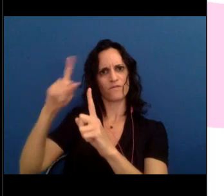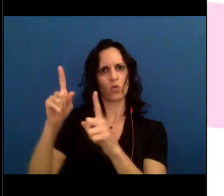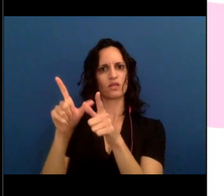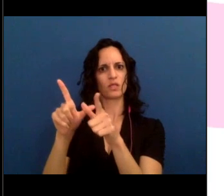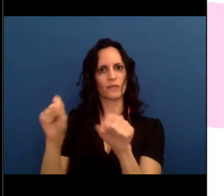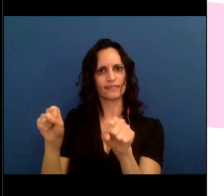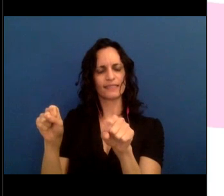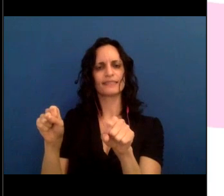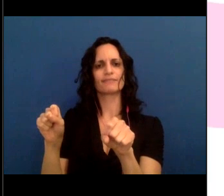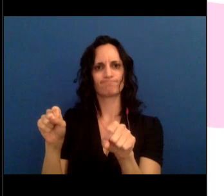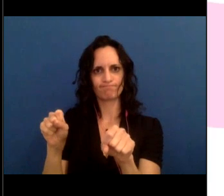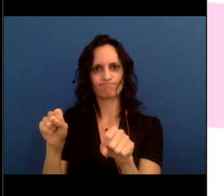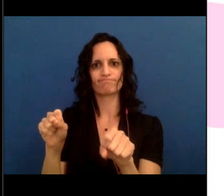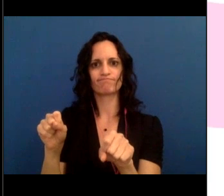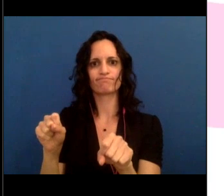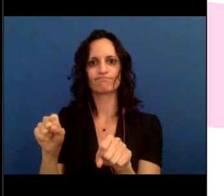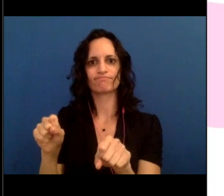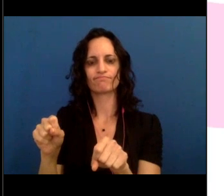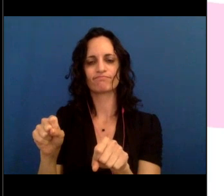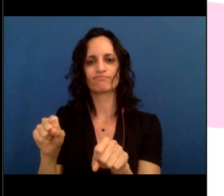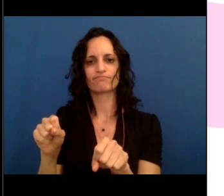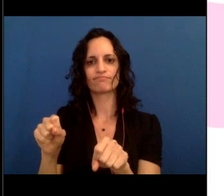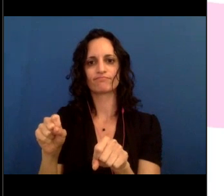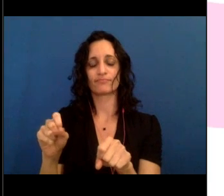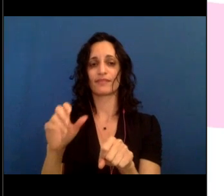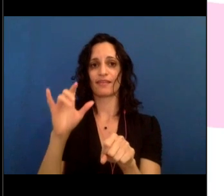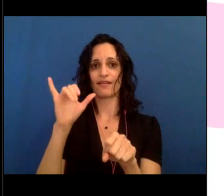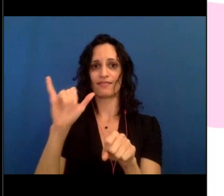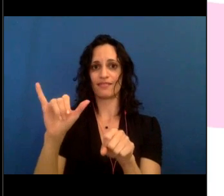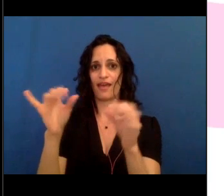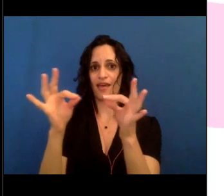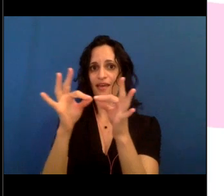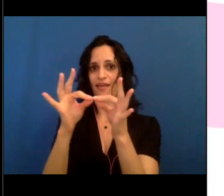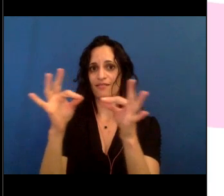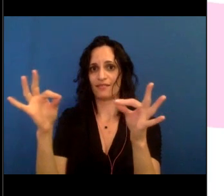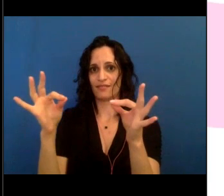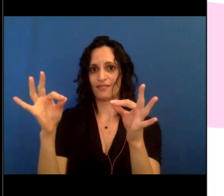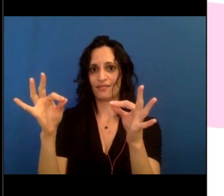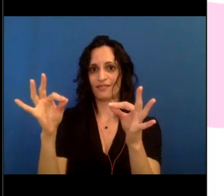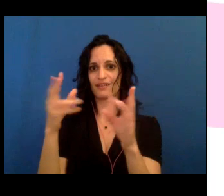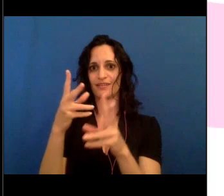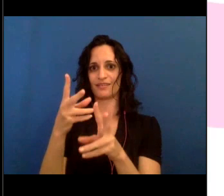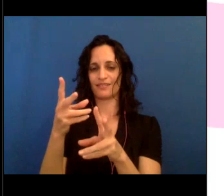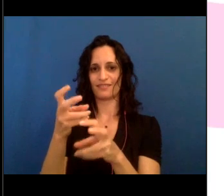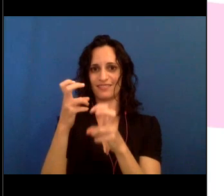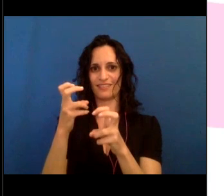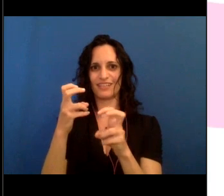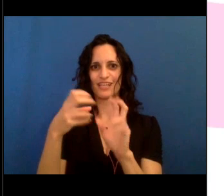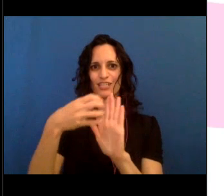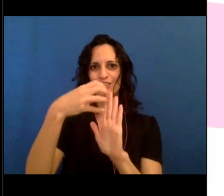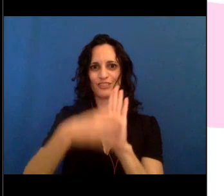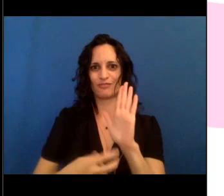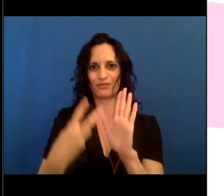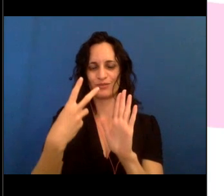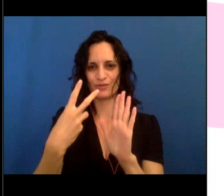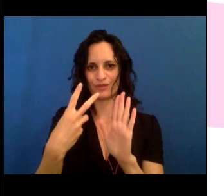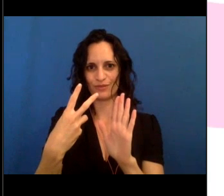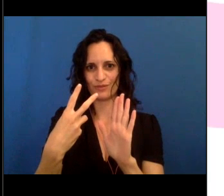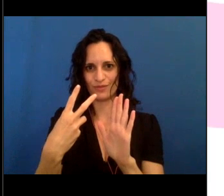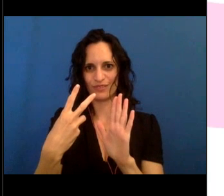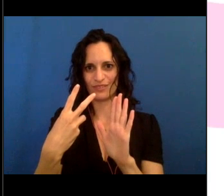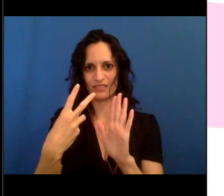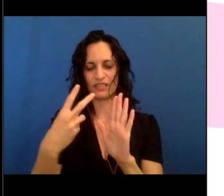And I'm drawing this part of the title specifically from a general course in linguistics, chapter 2, which is titled The Data and Aims of